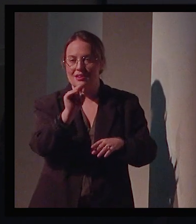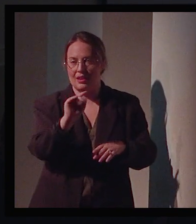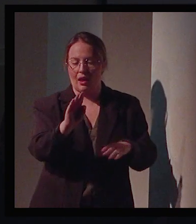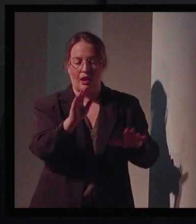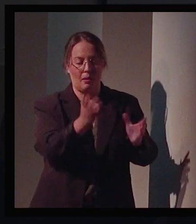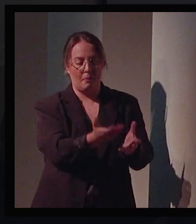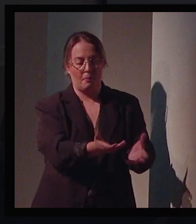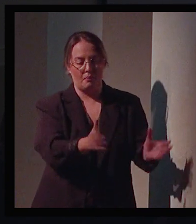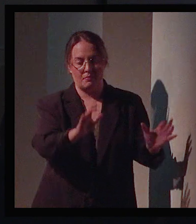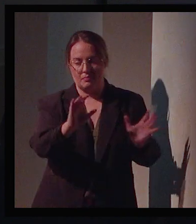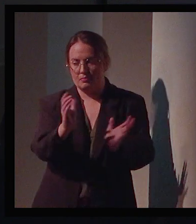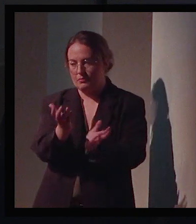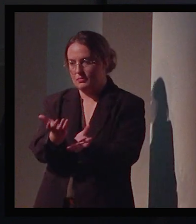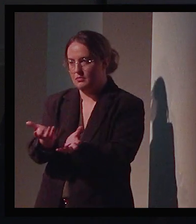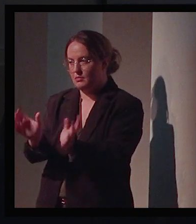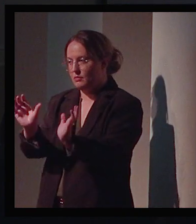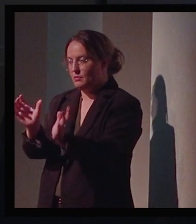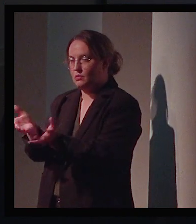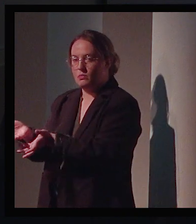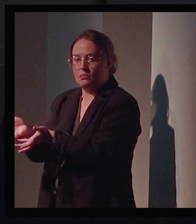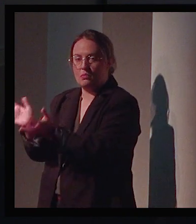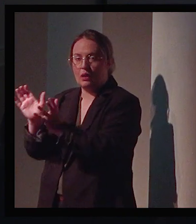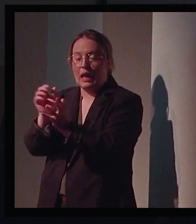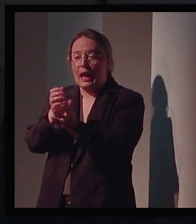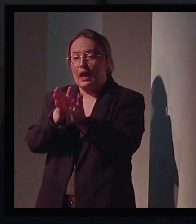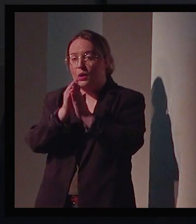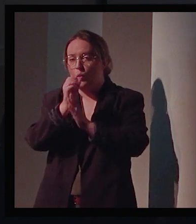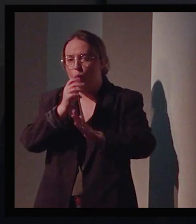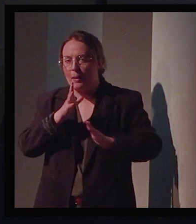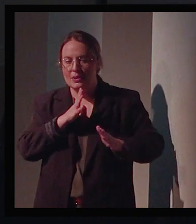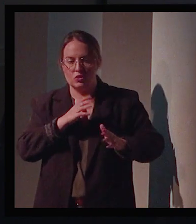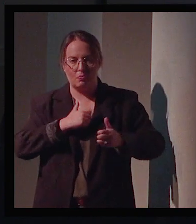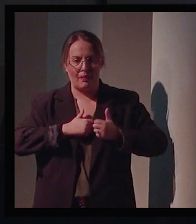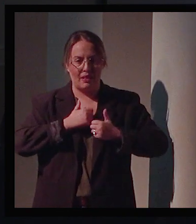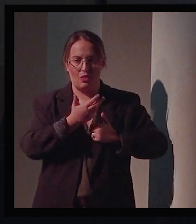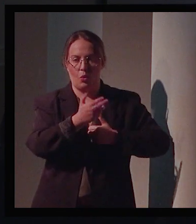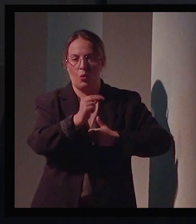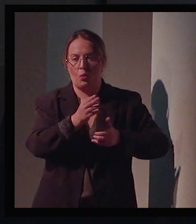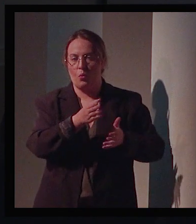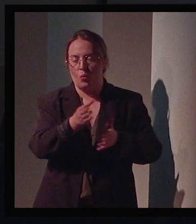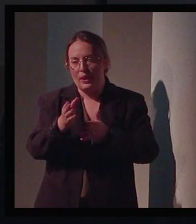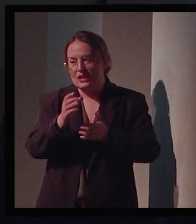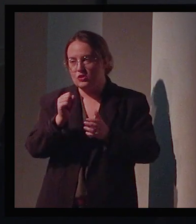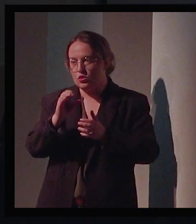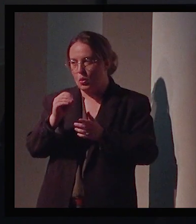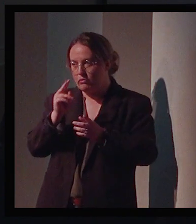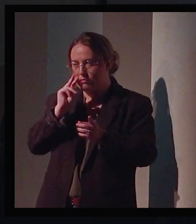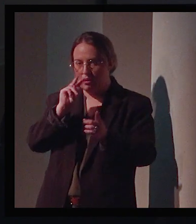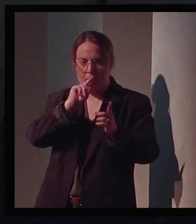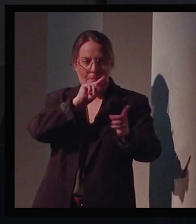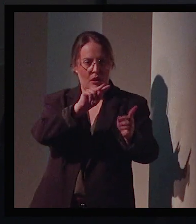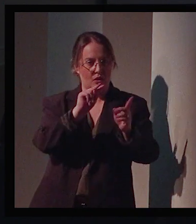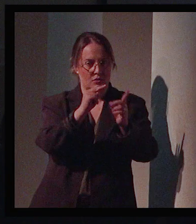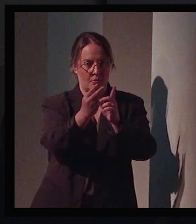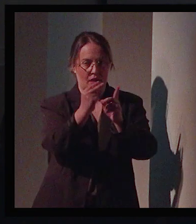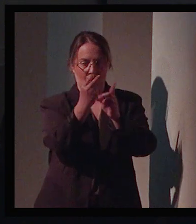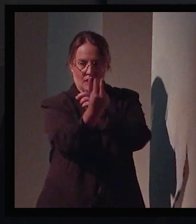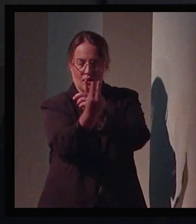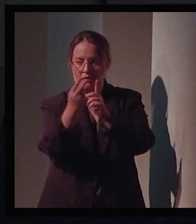unexpected vantage points. When Degas famously described such views as being, quote, as if you looked through the